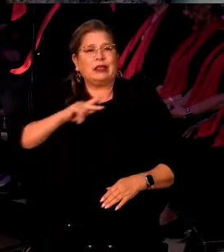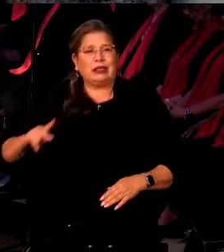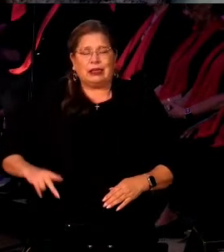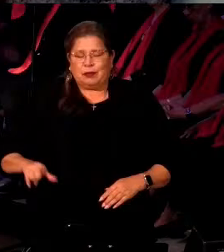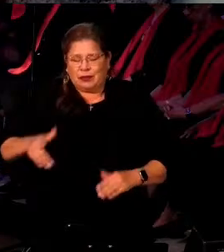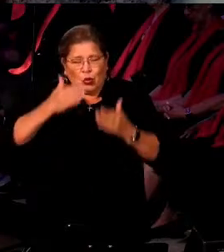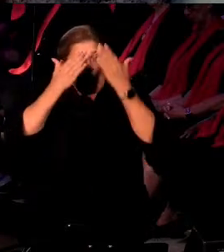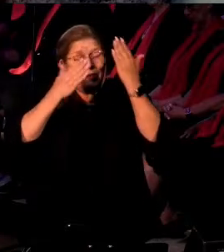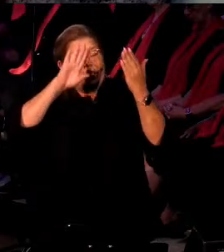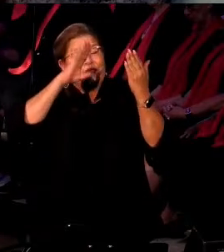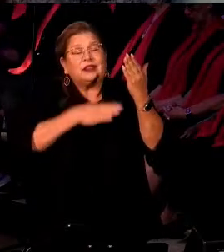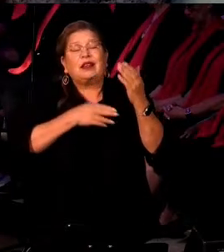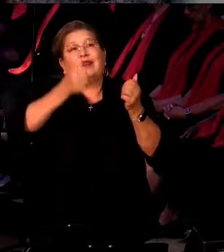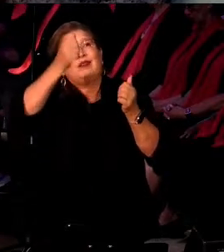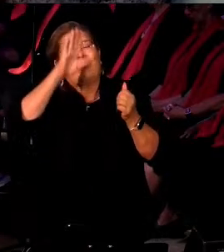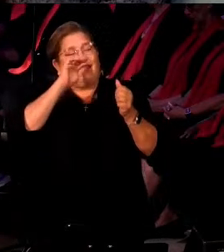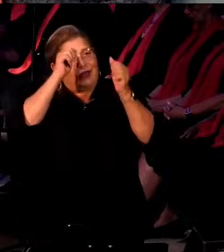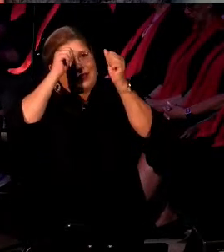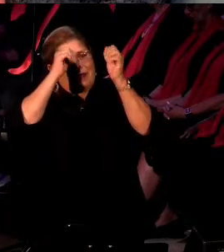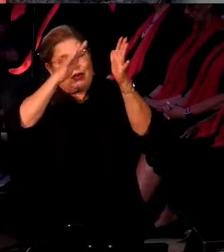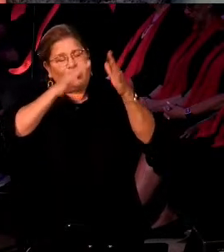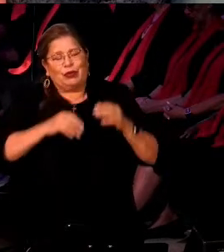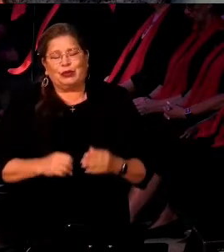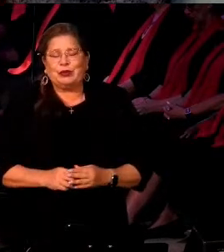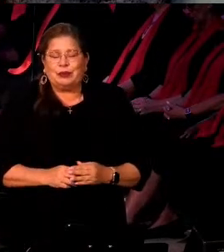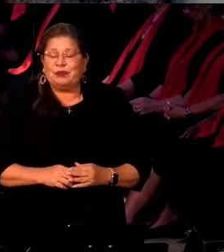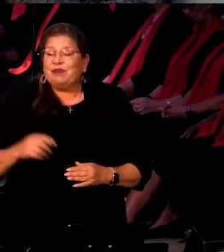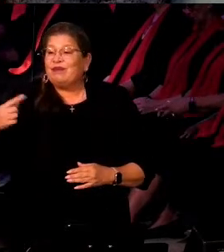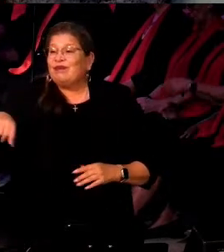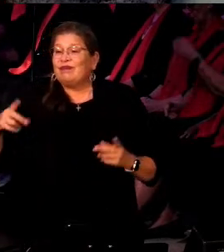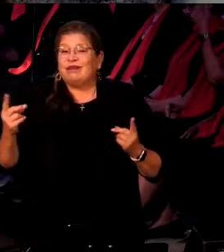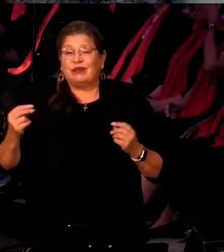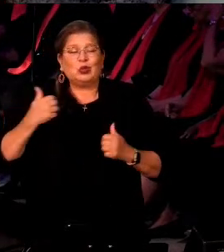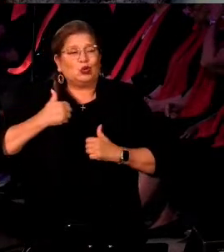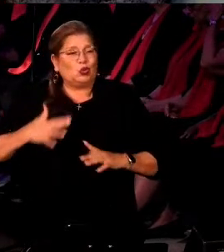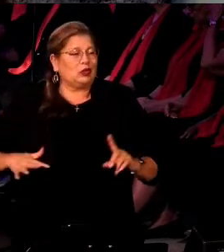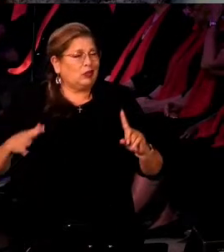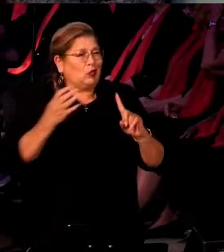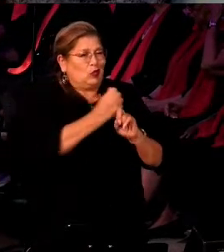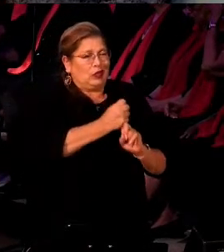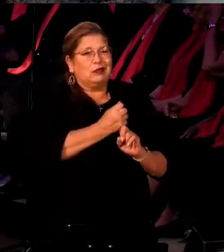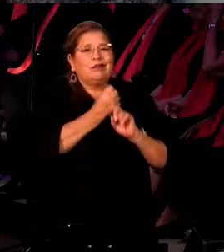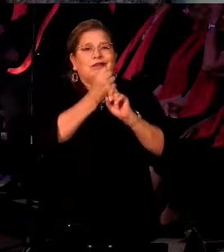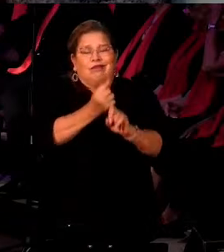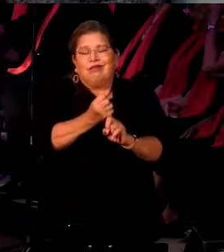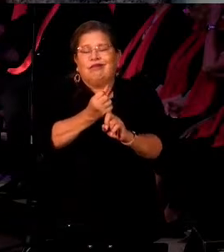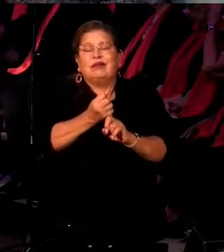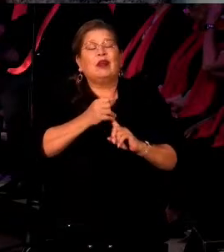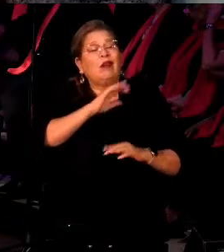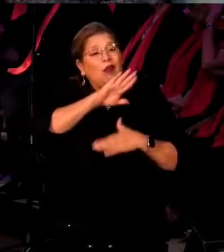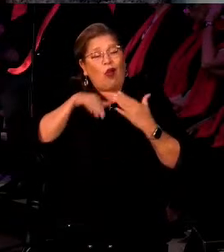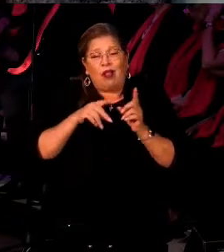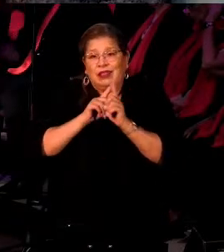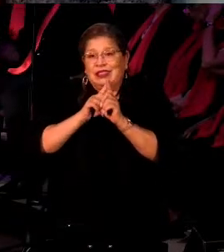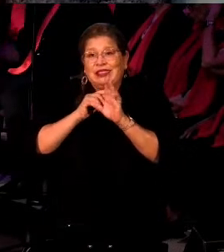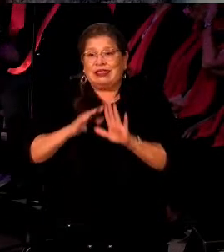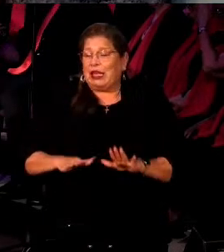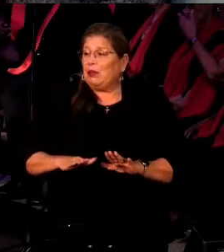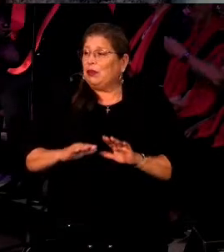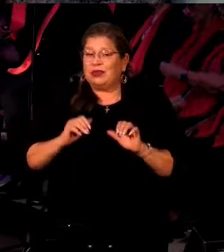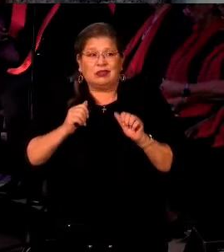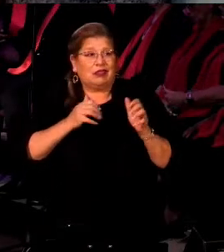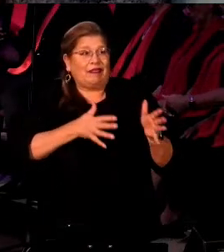obedient Son of God the Father. They arrested Jesus and took him away. All the disciples left